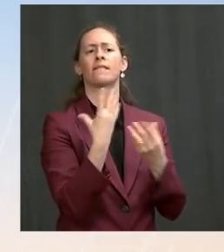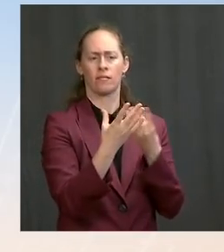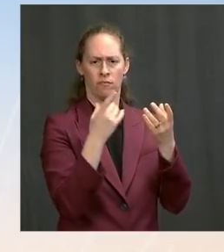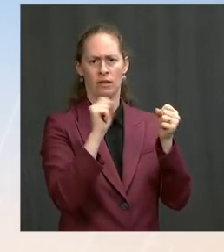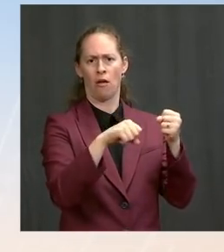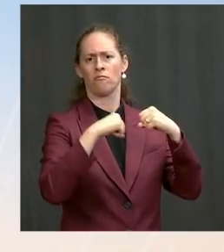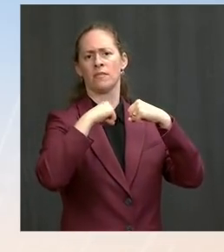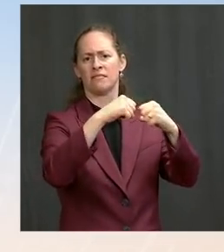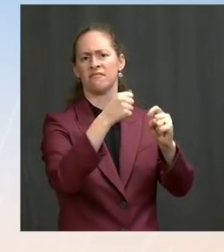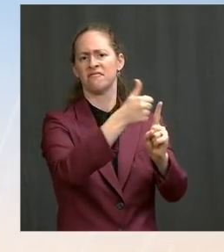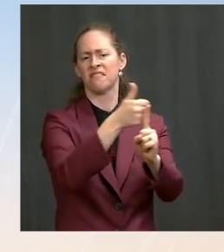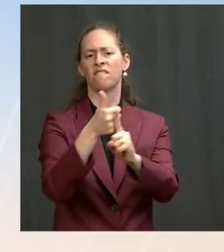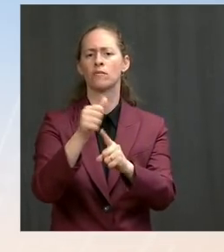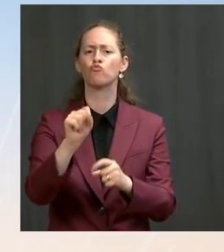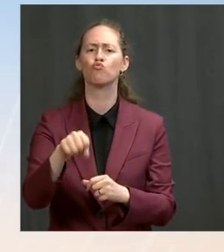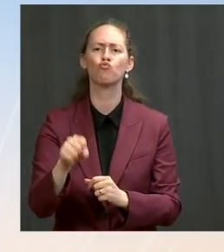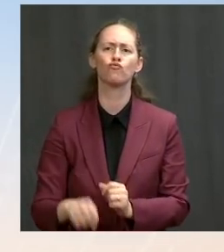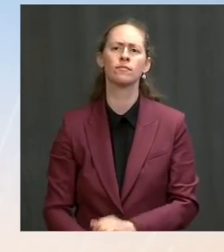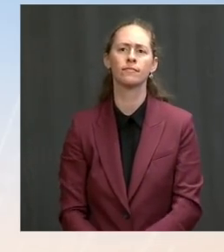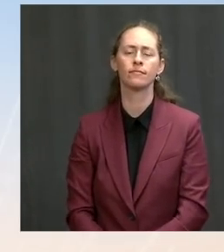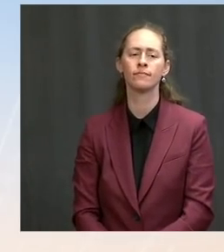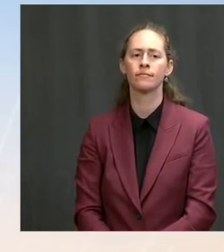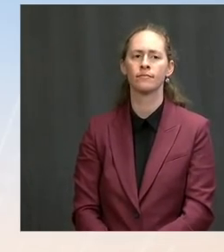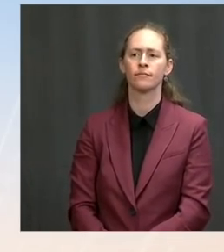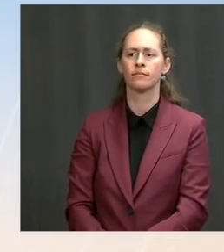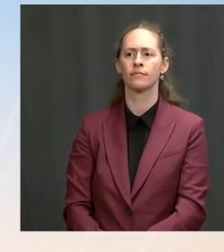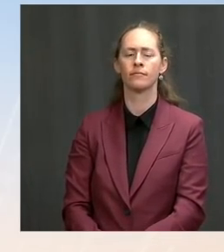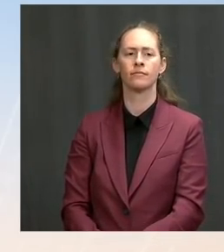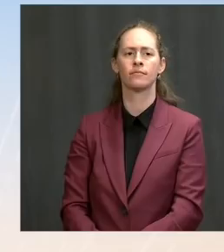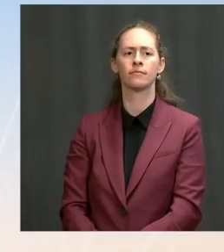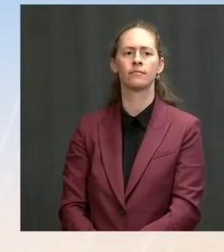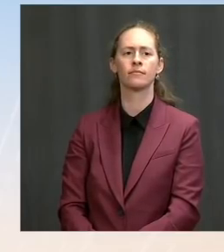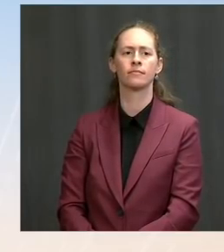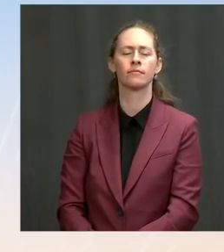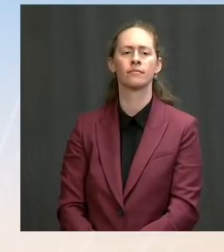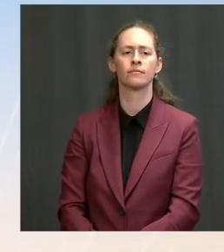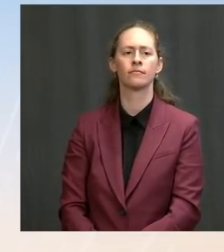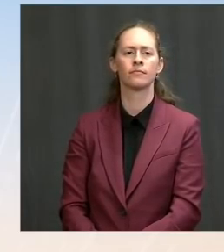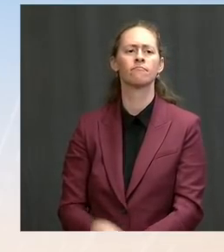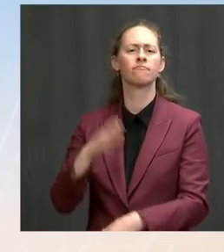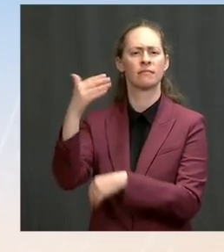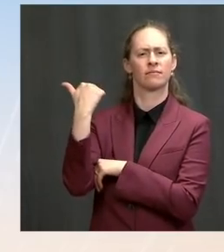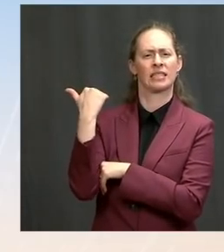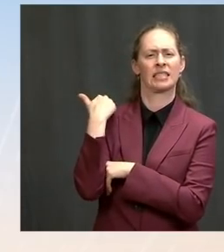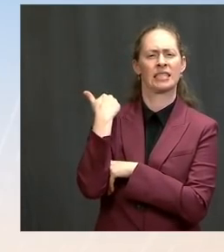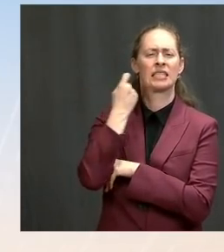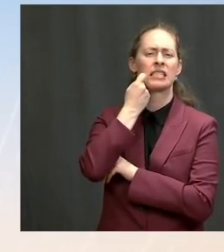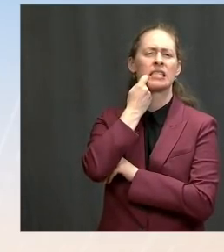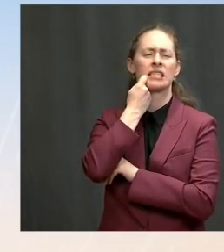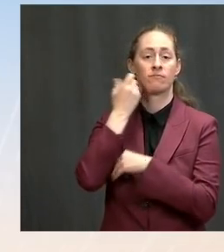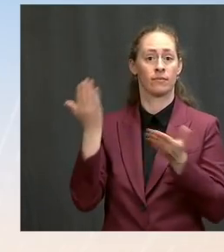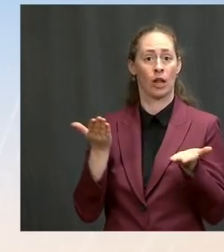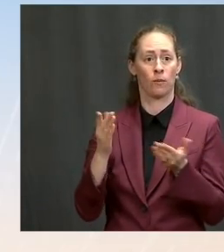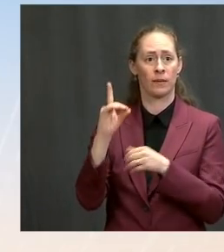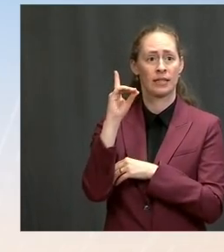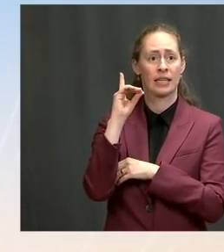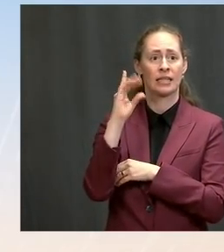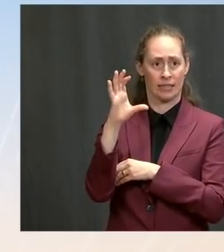way. Thanks, Jen. Administrator, the last several days here in Washington, right across the street from this building, there have been protesters